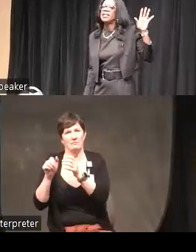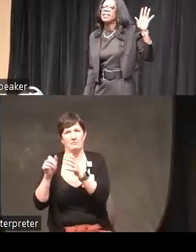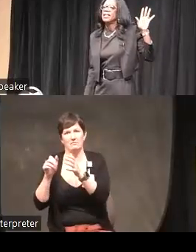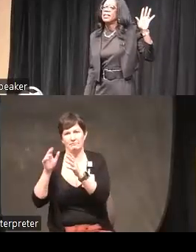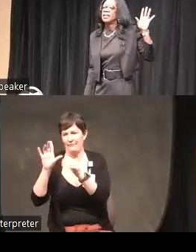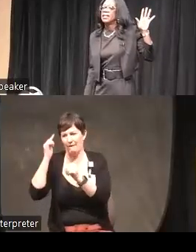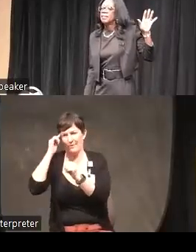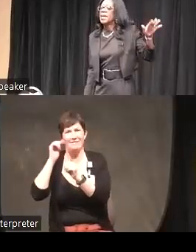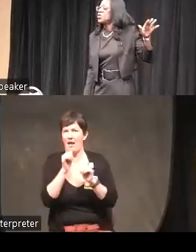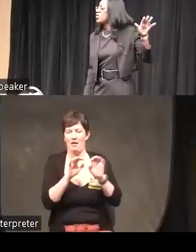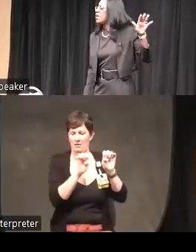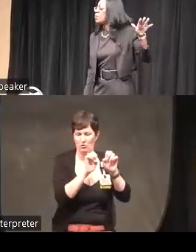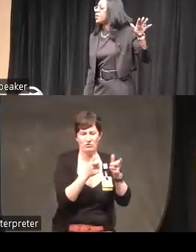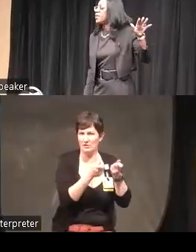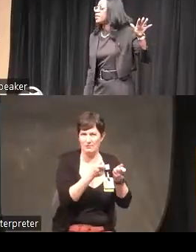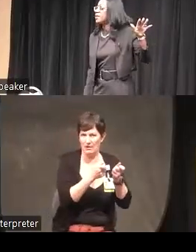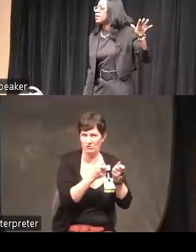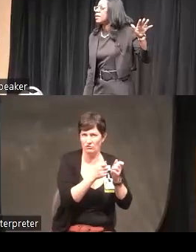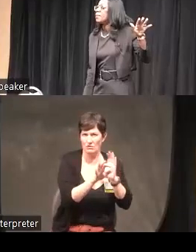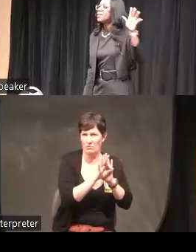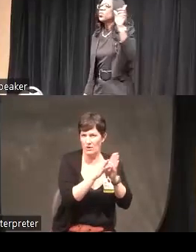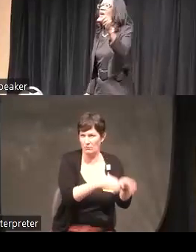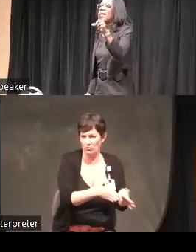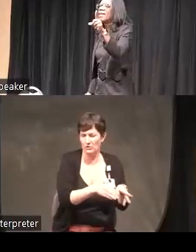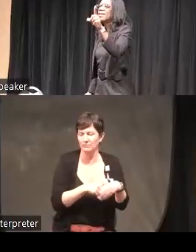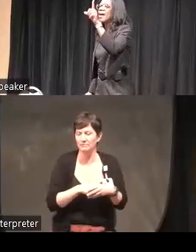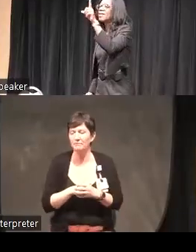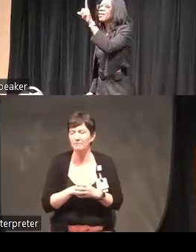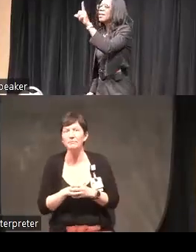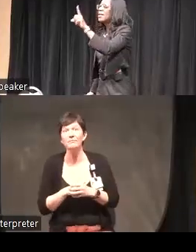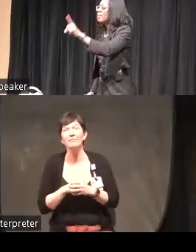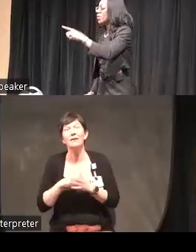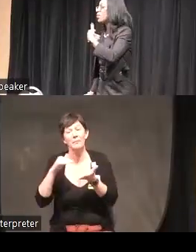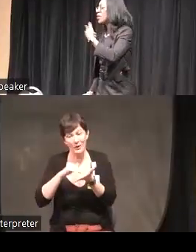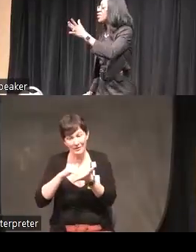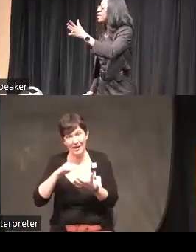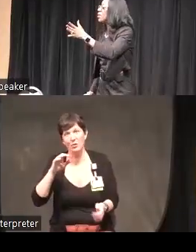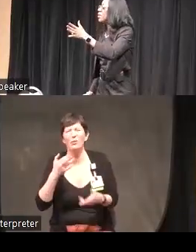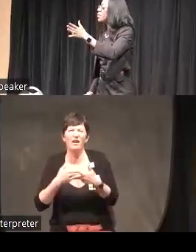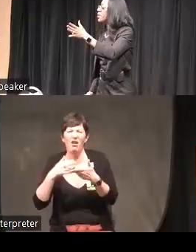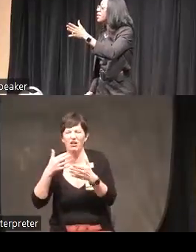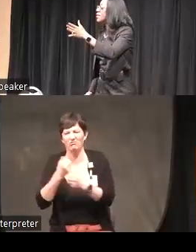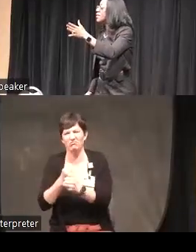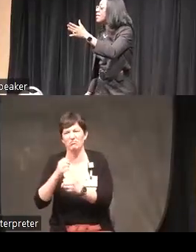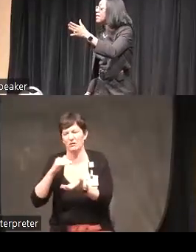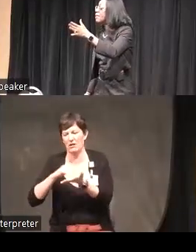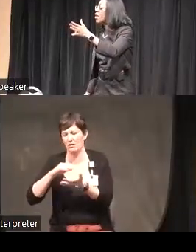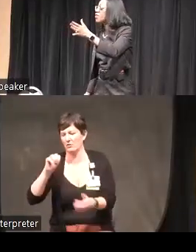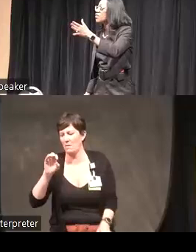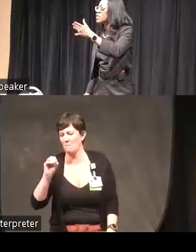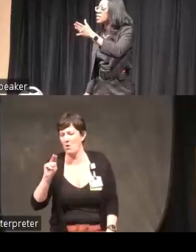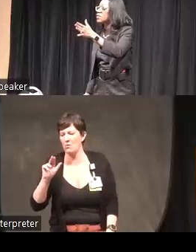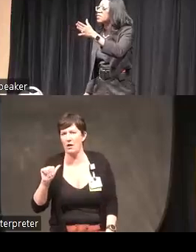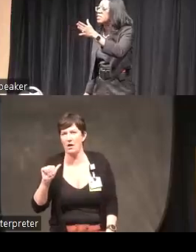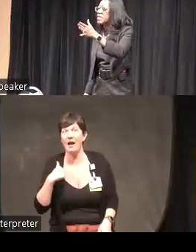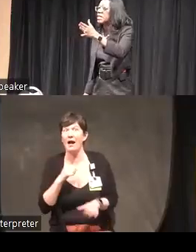emergency managers have appointed. But it's when Dr. Mona, we call her Dr. Mona, I was working in the office